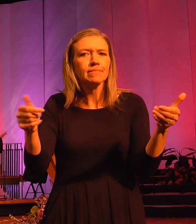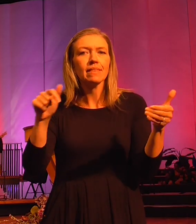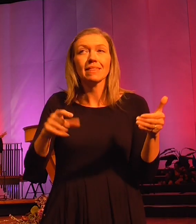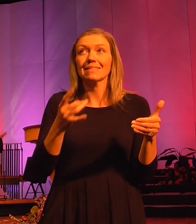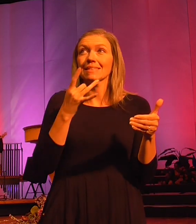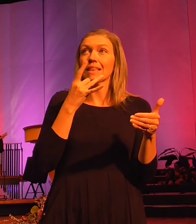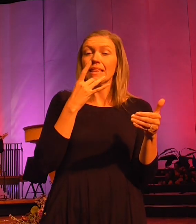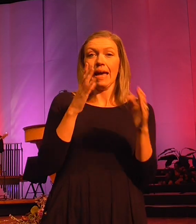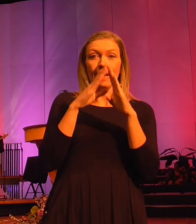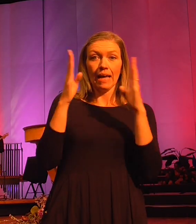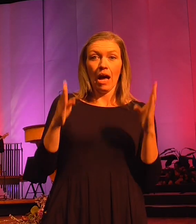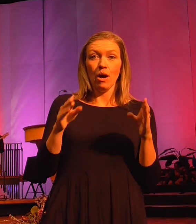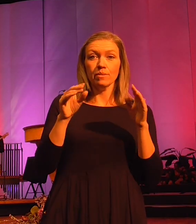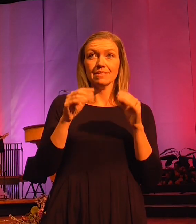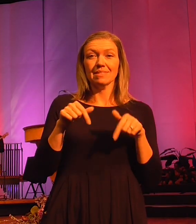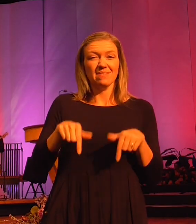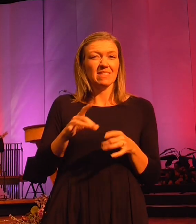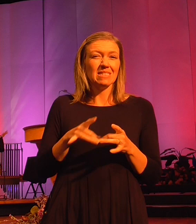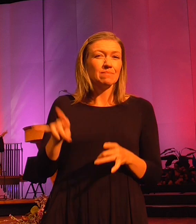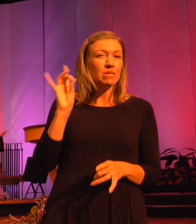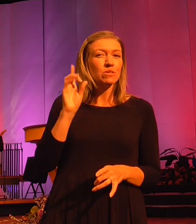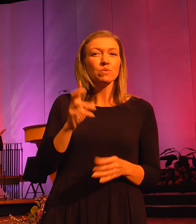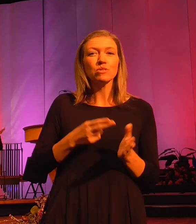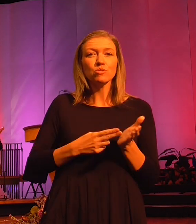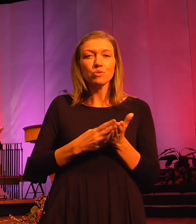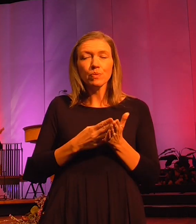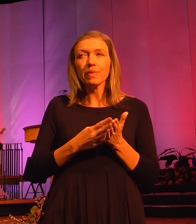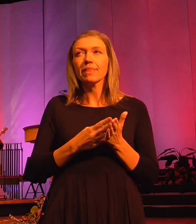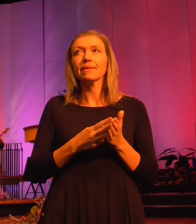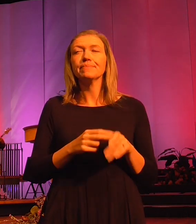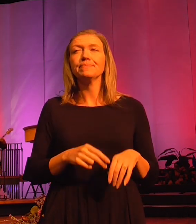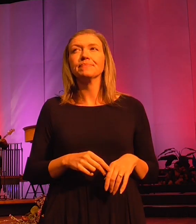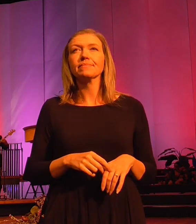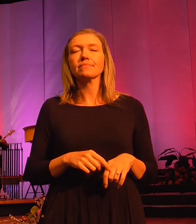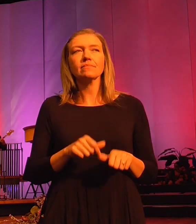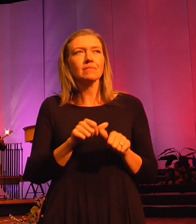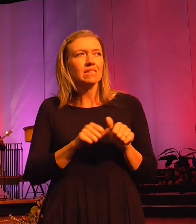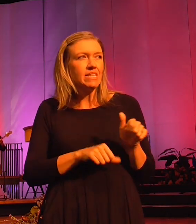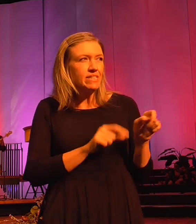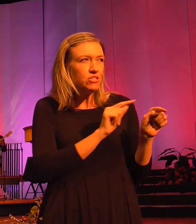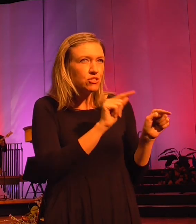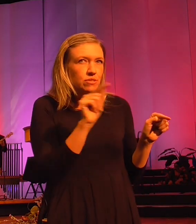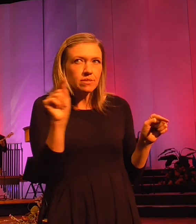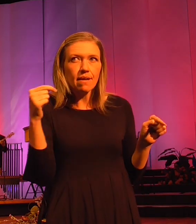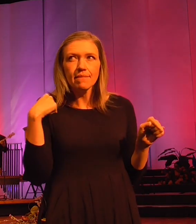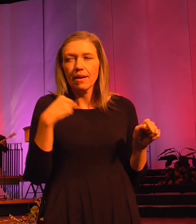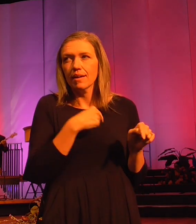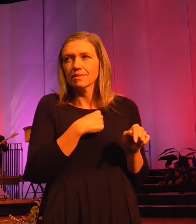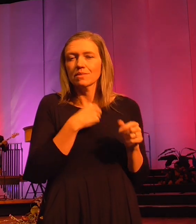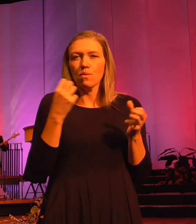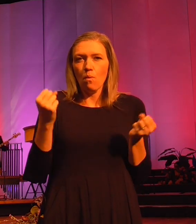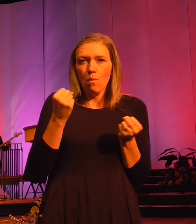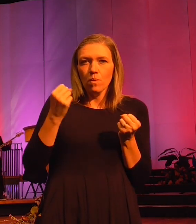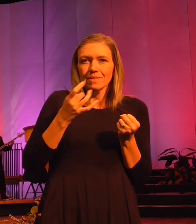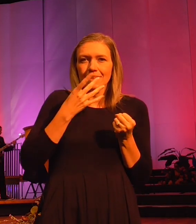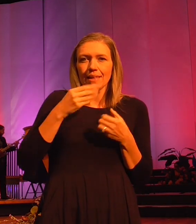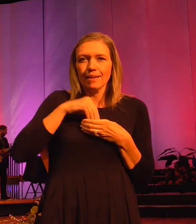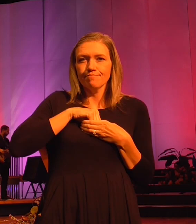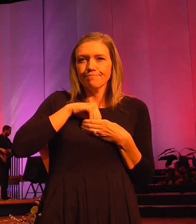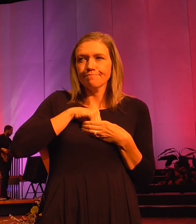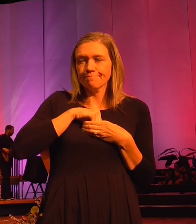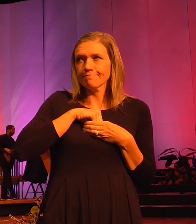this lighthouse of spiritual truth that each one of us, we carry that light with